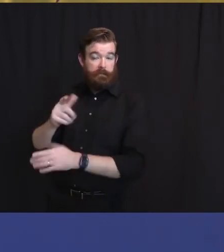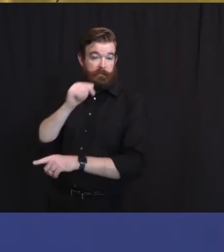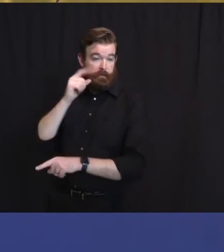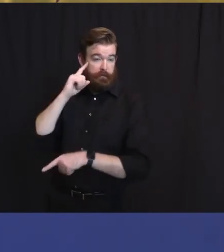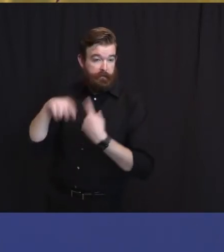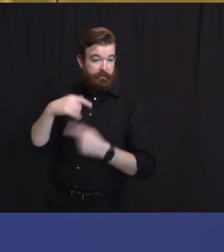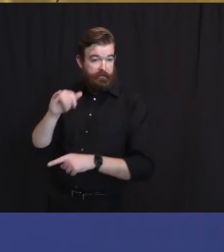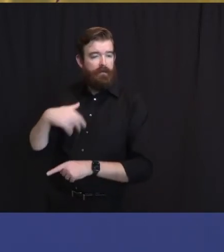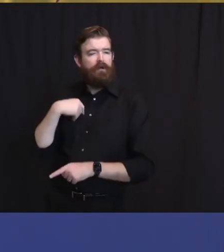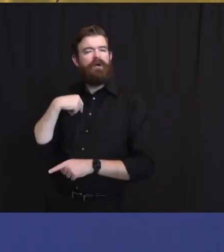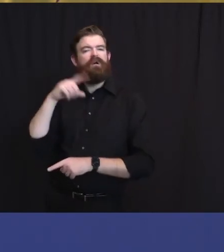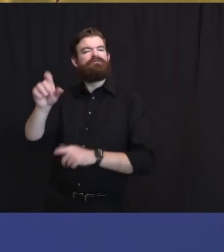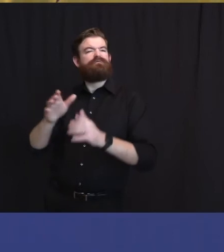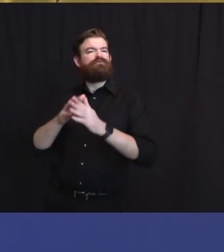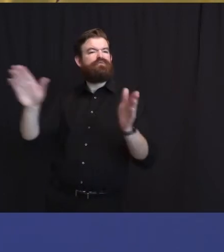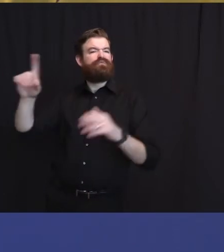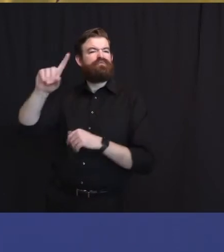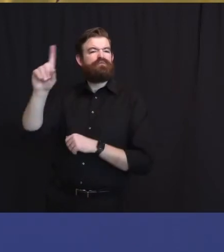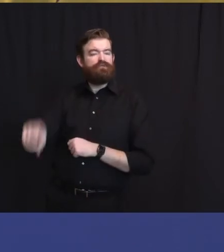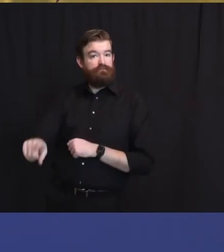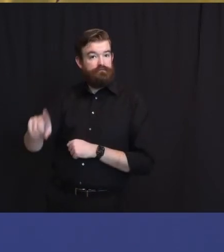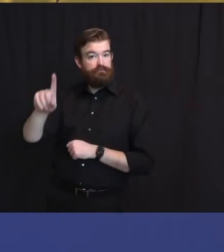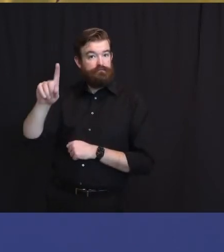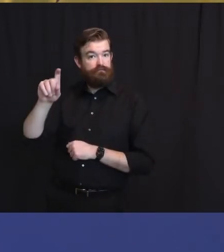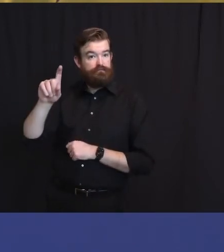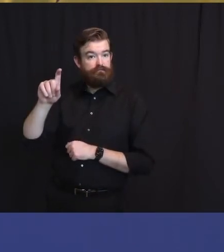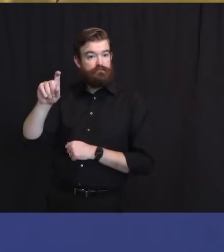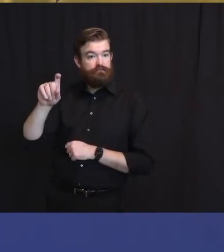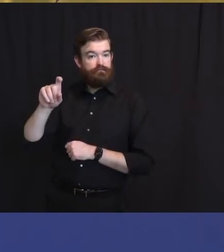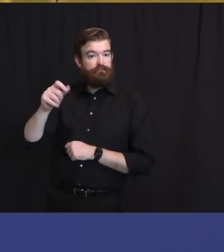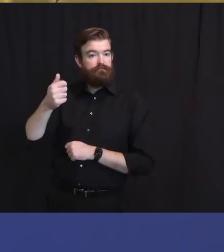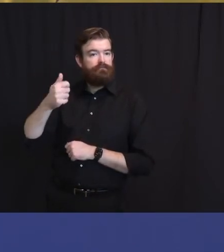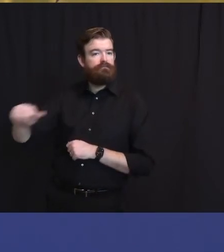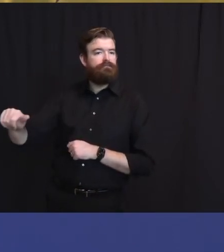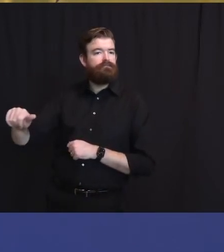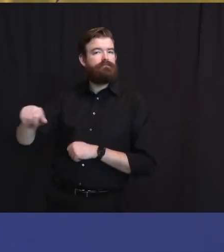generally, has there been any guidance issued to private ambulance